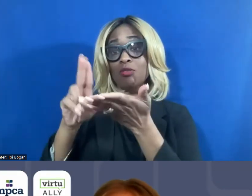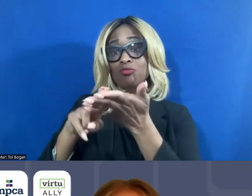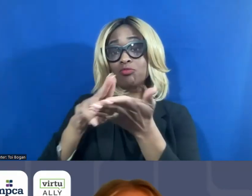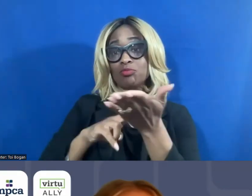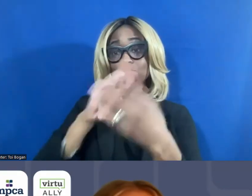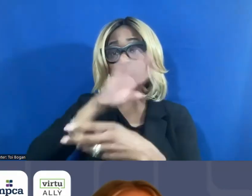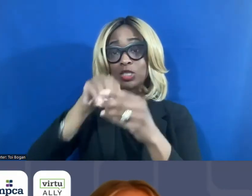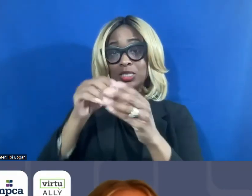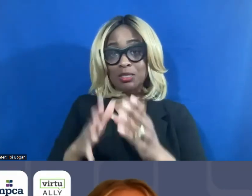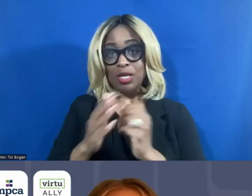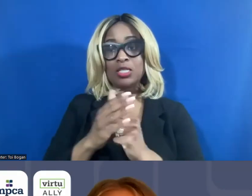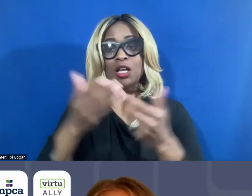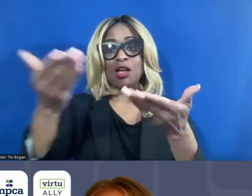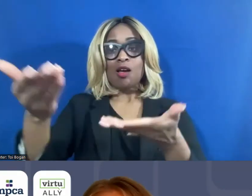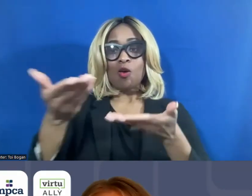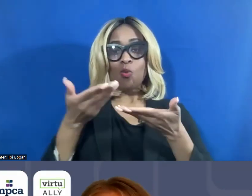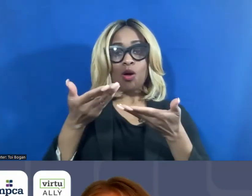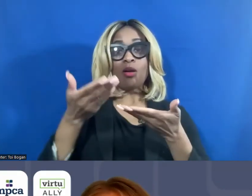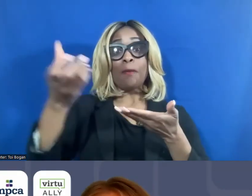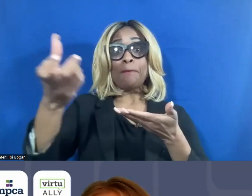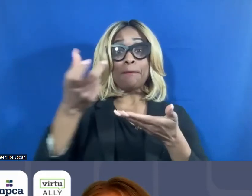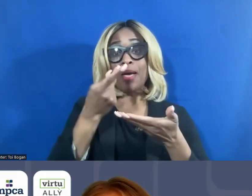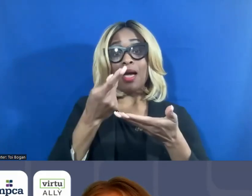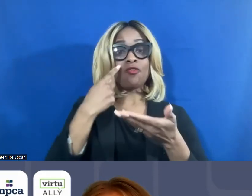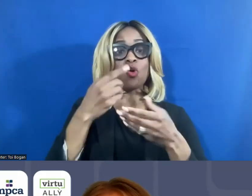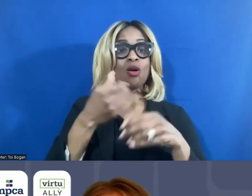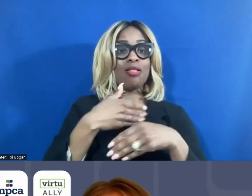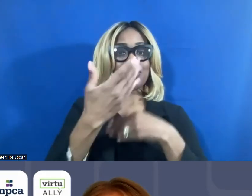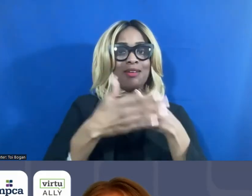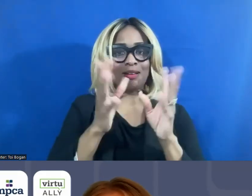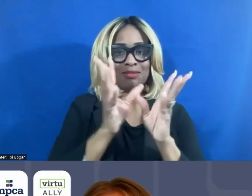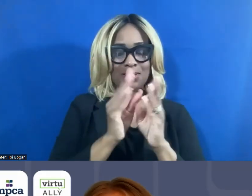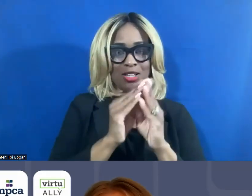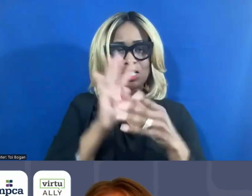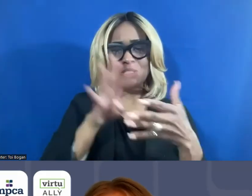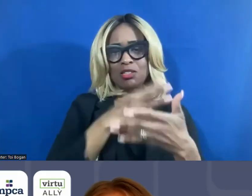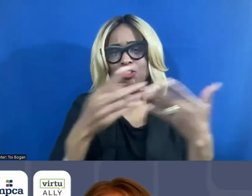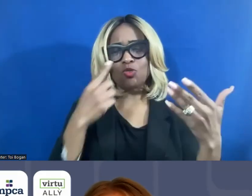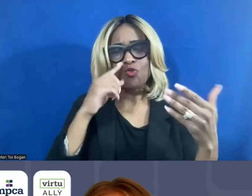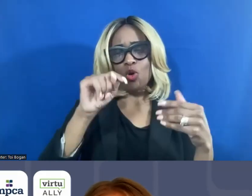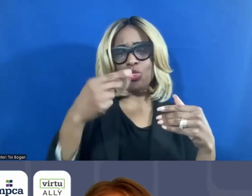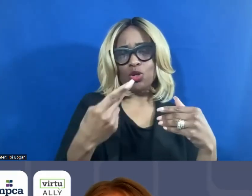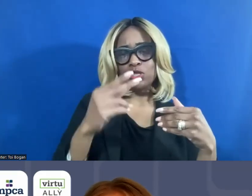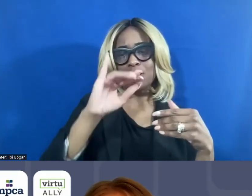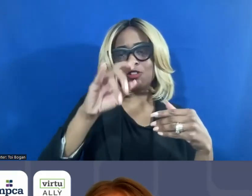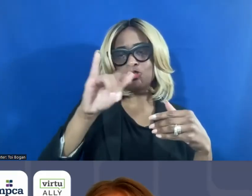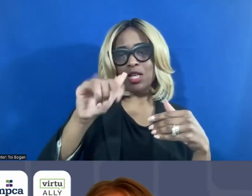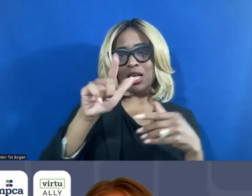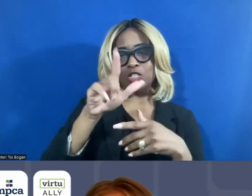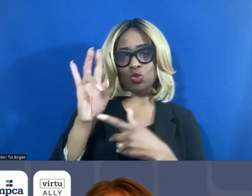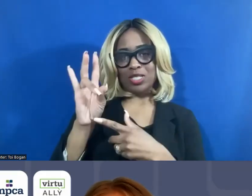participants. We welcome all of you back for our next campaign forum, which is scheduled for Thursday, July